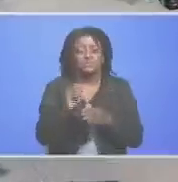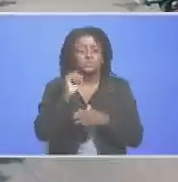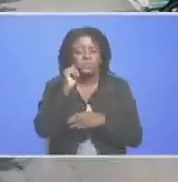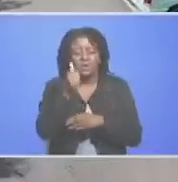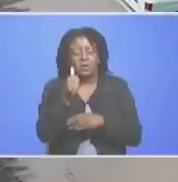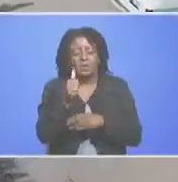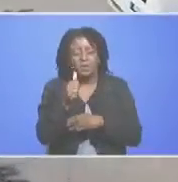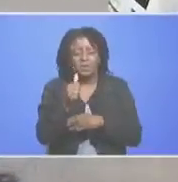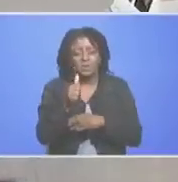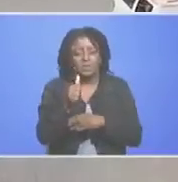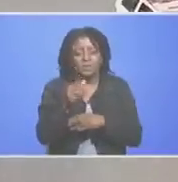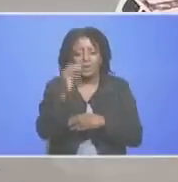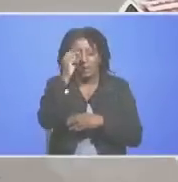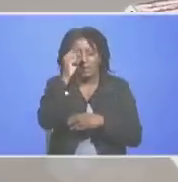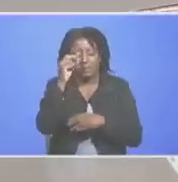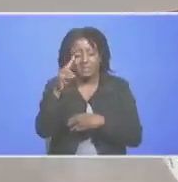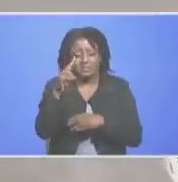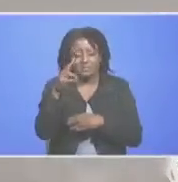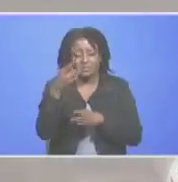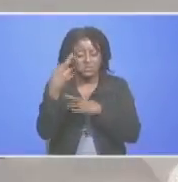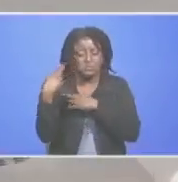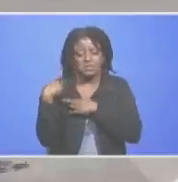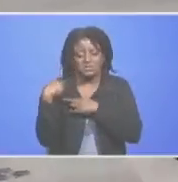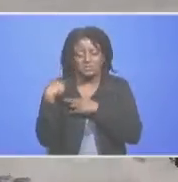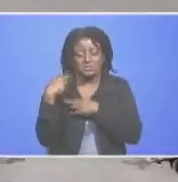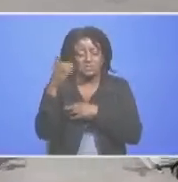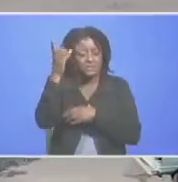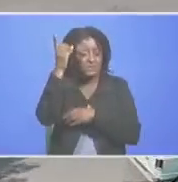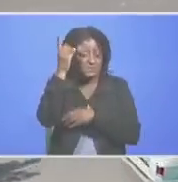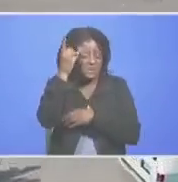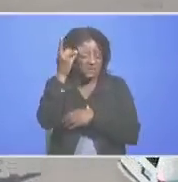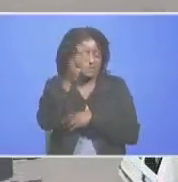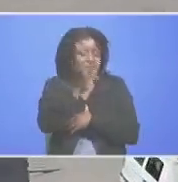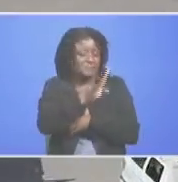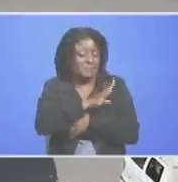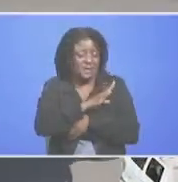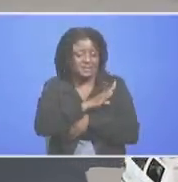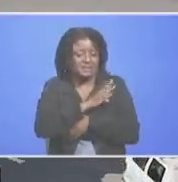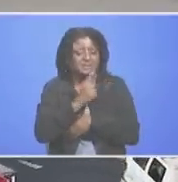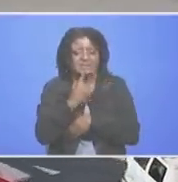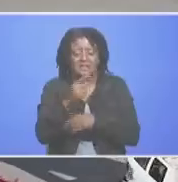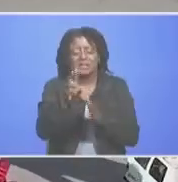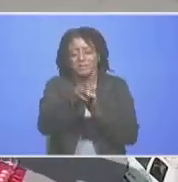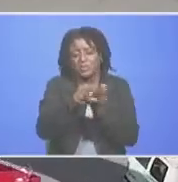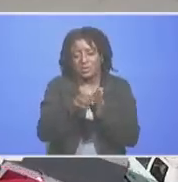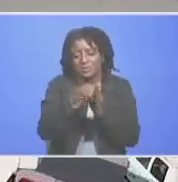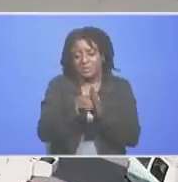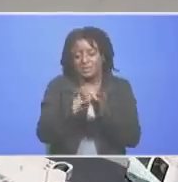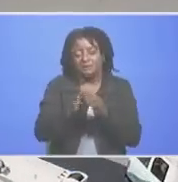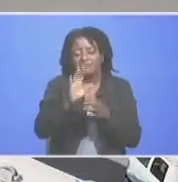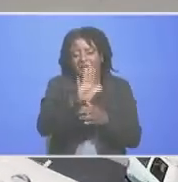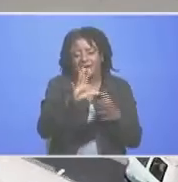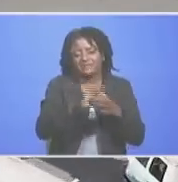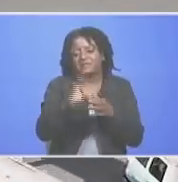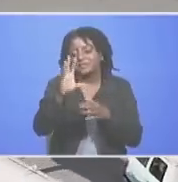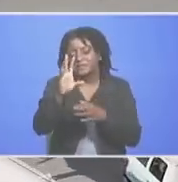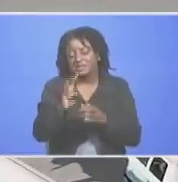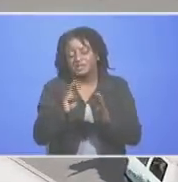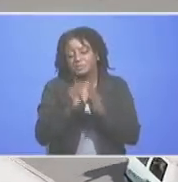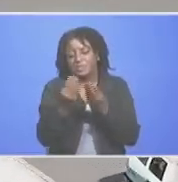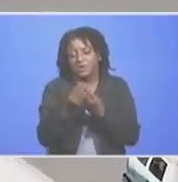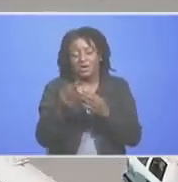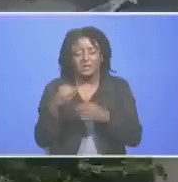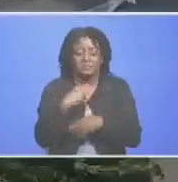Bahamas Power and Light, the Honorable Desmond Bannister, says the appointments of 5 of the 6 board members will be announced in a